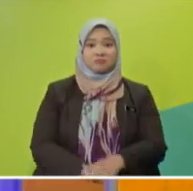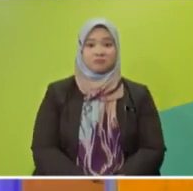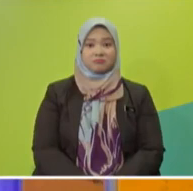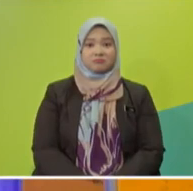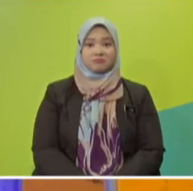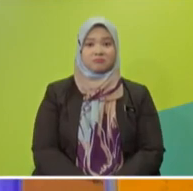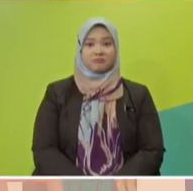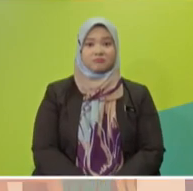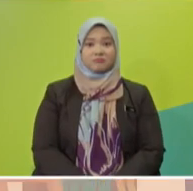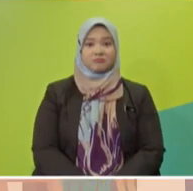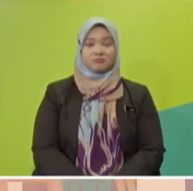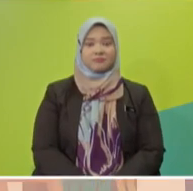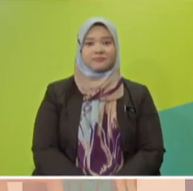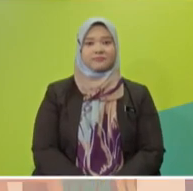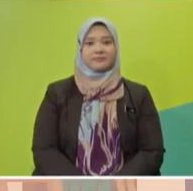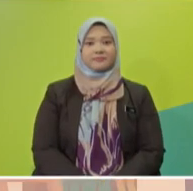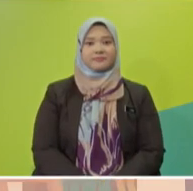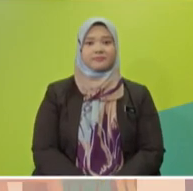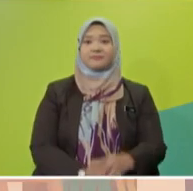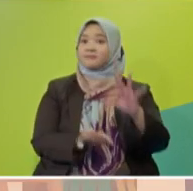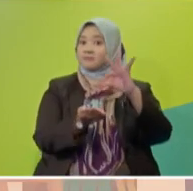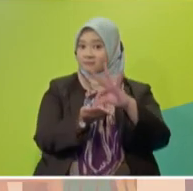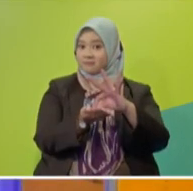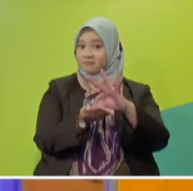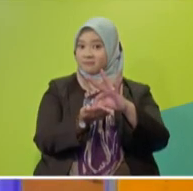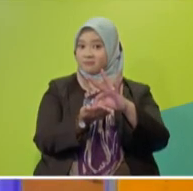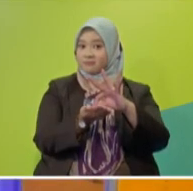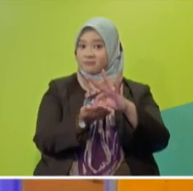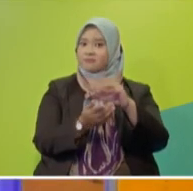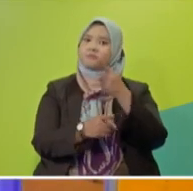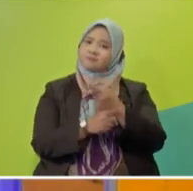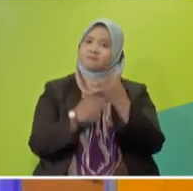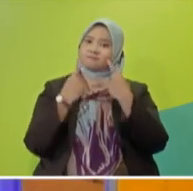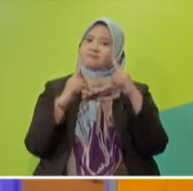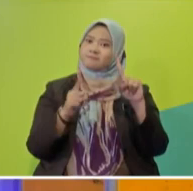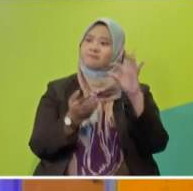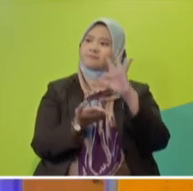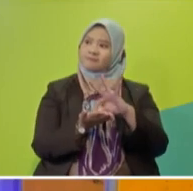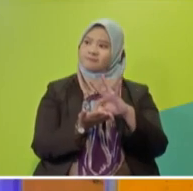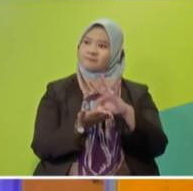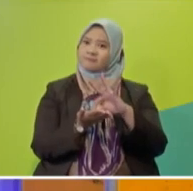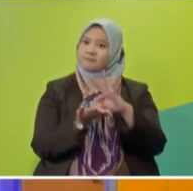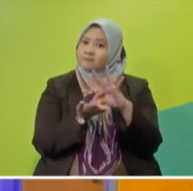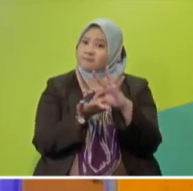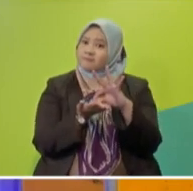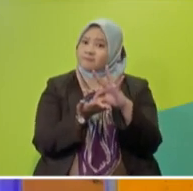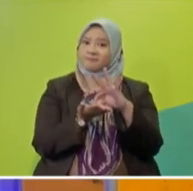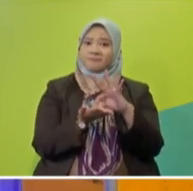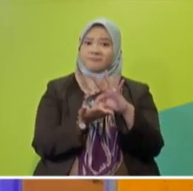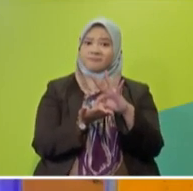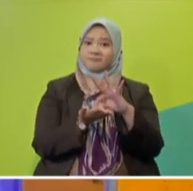A chicken. Are you sure it's a chicken? Are Look you at sure? it. Look closely.